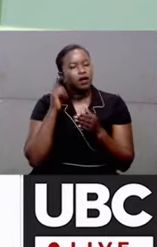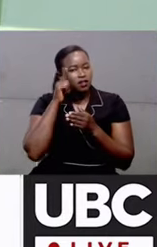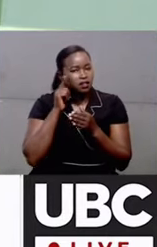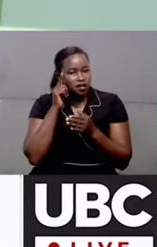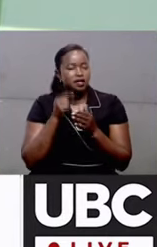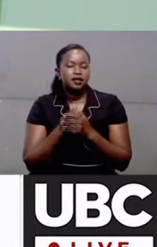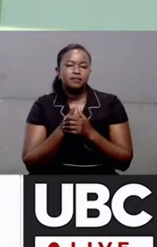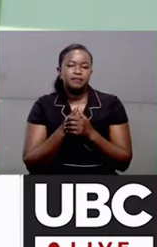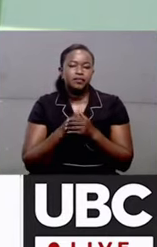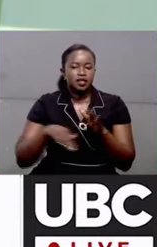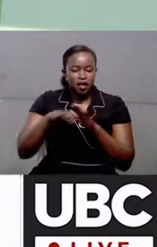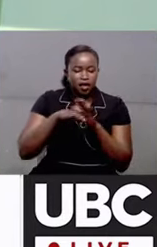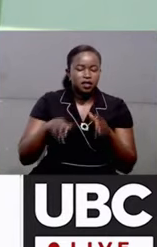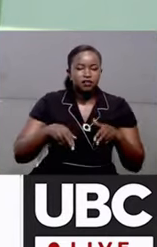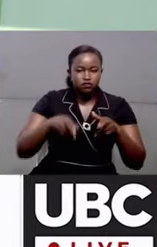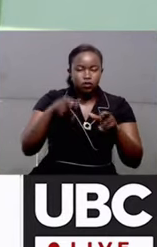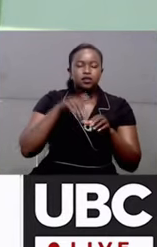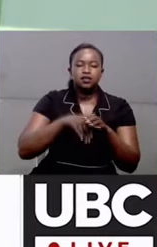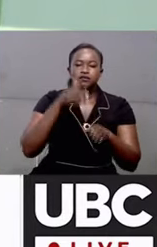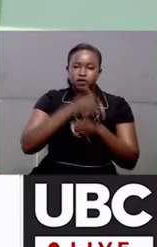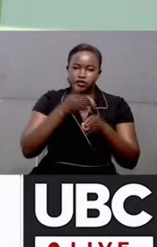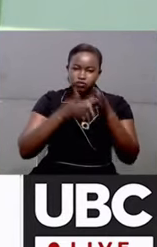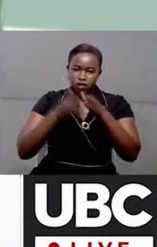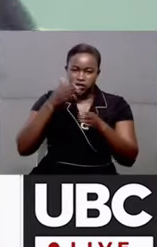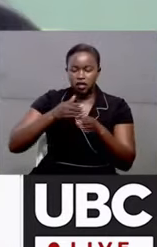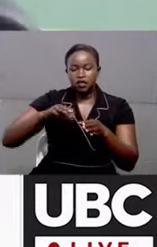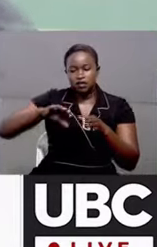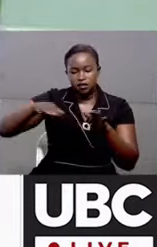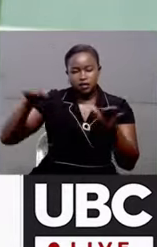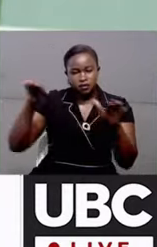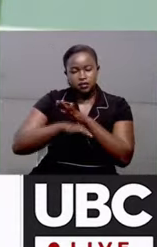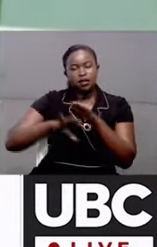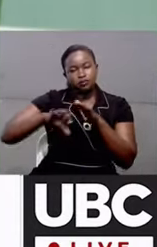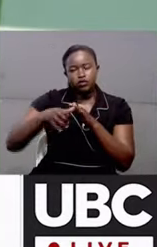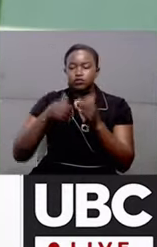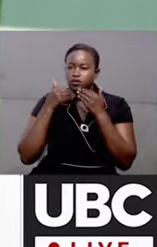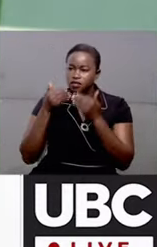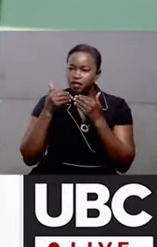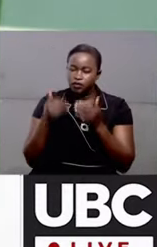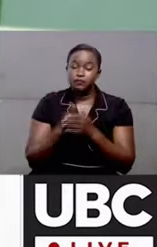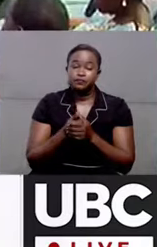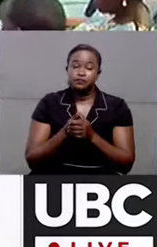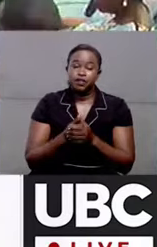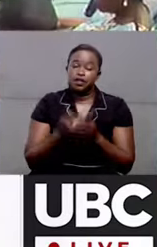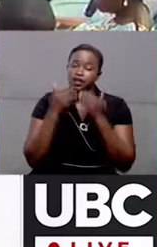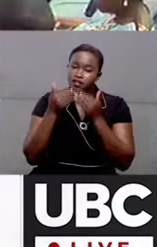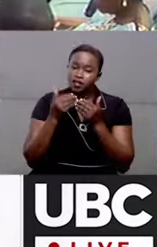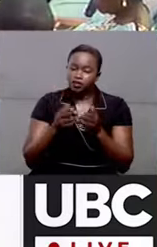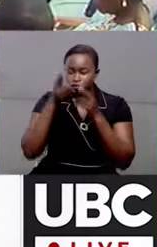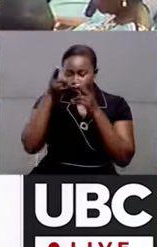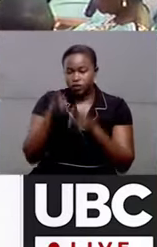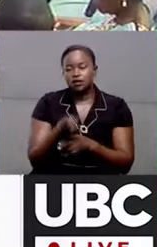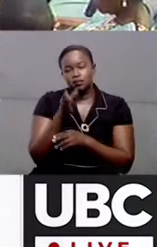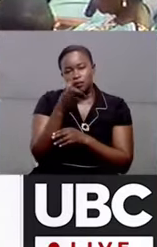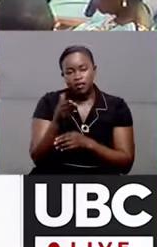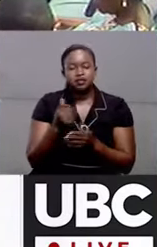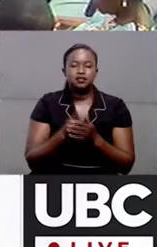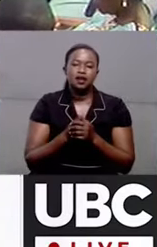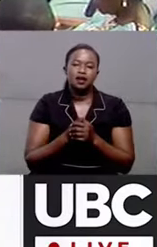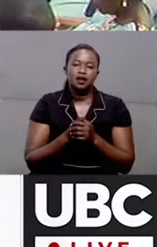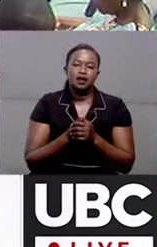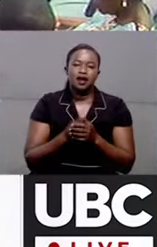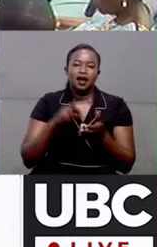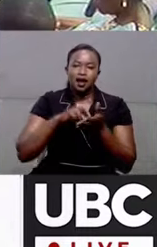terms of road infrastructure around this sub-region. I thank you. Thank you, Honorable Minister. I mean,